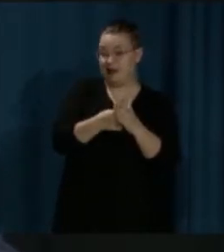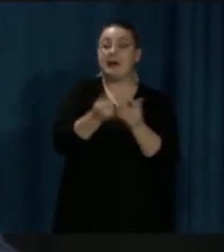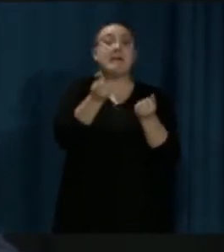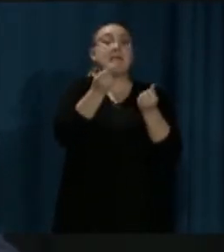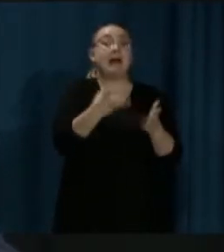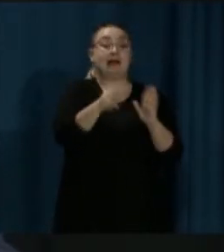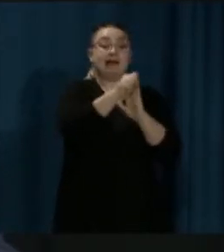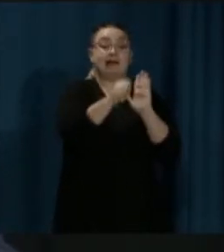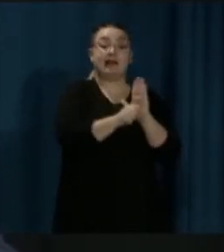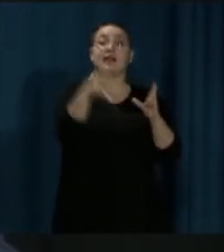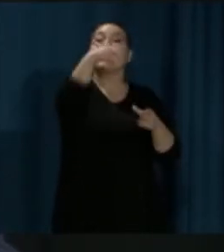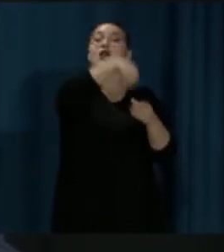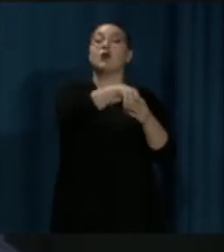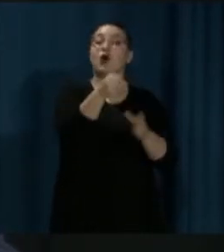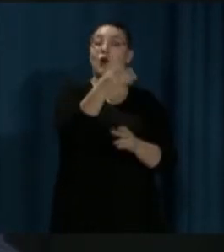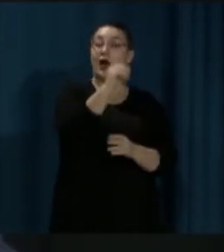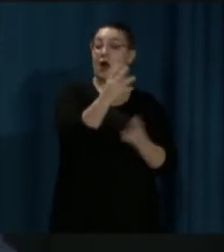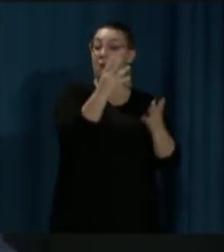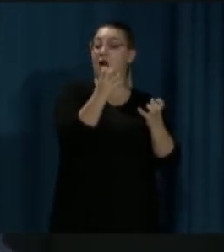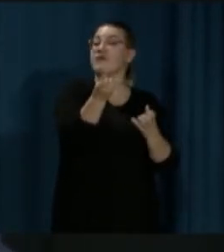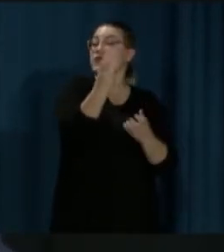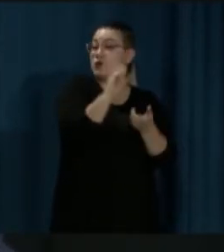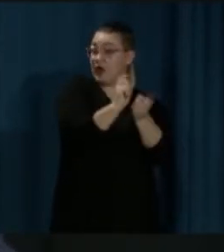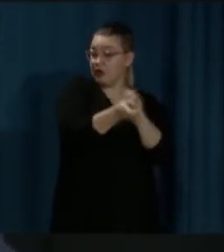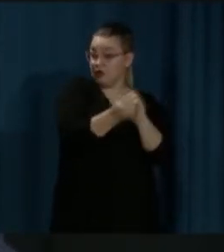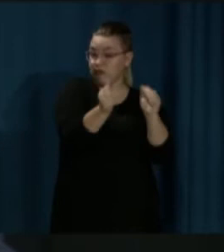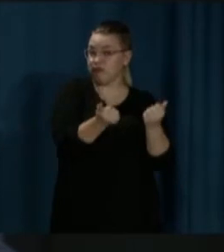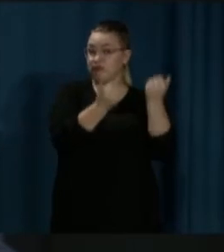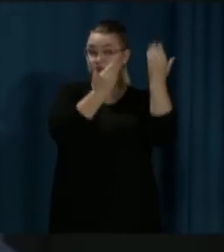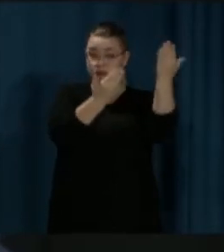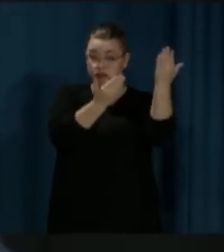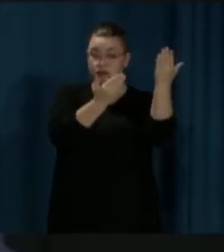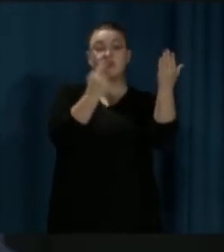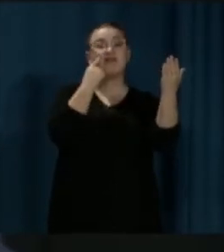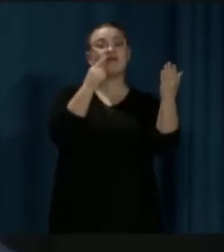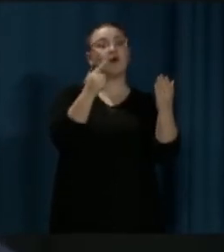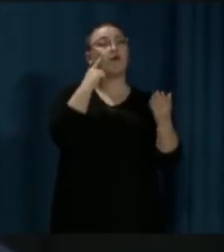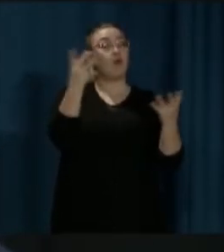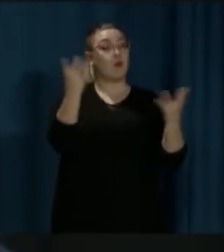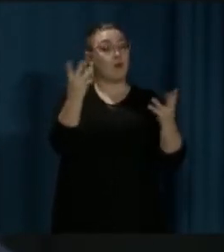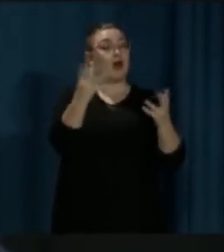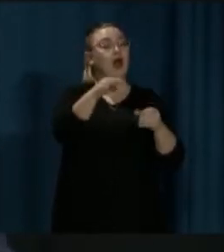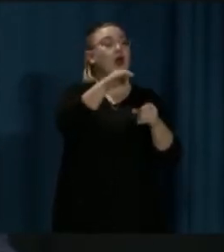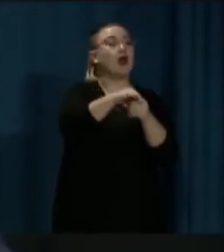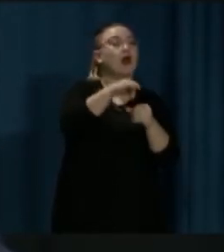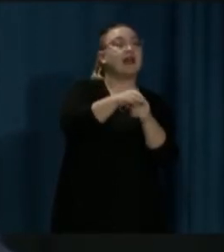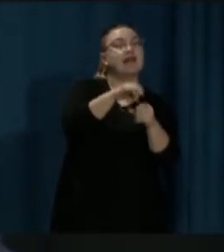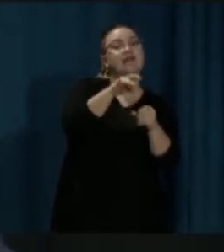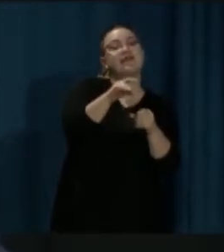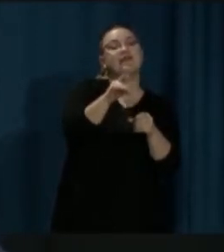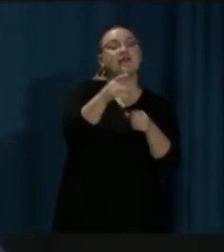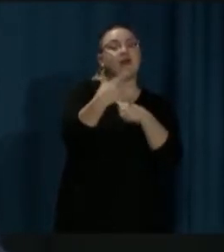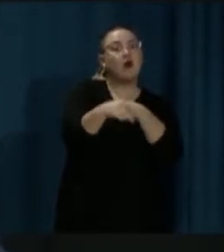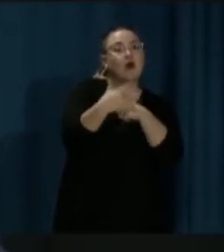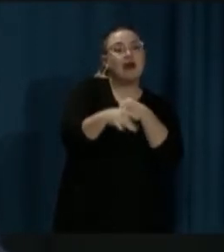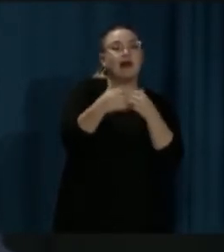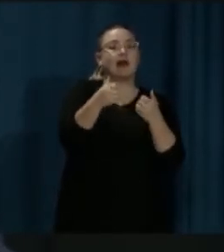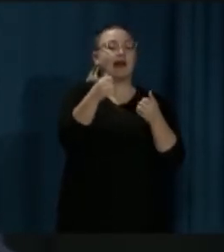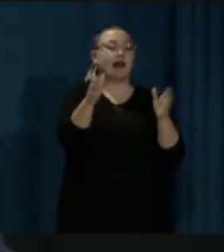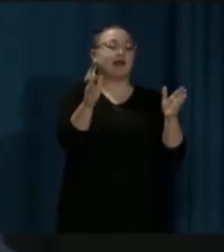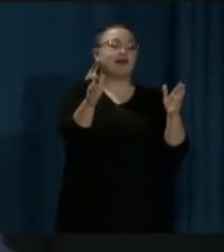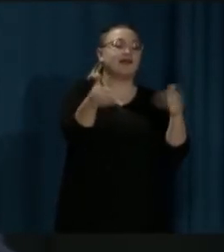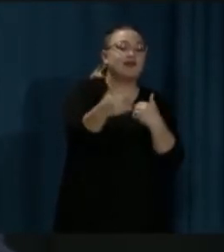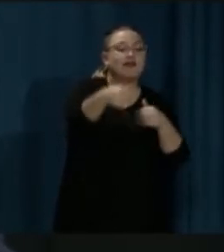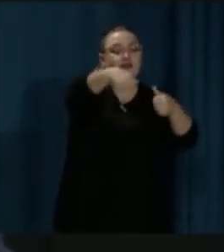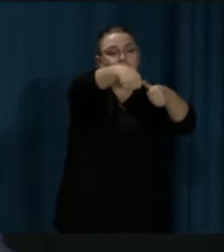including Ohio, have suggested changes recently to the early voting or the drop box voting or the mail-in voting. Can we talk a bit about that?